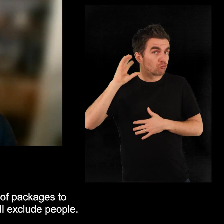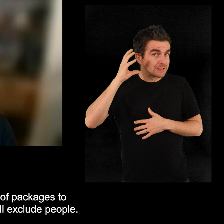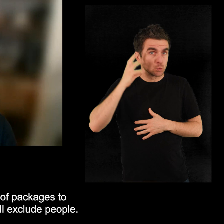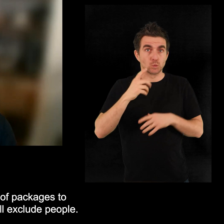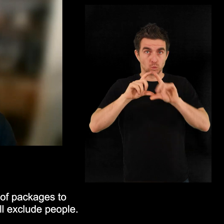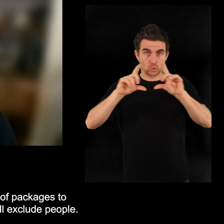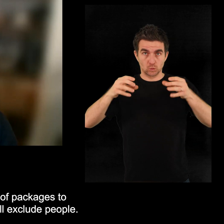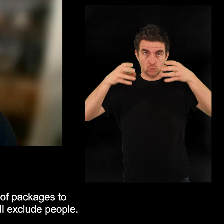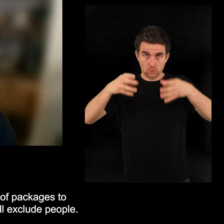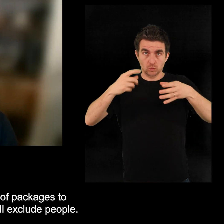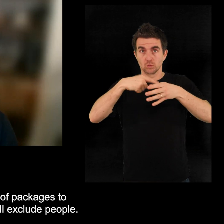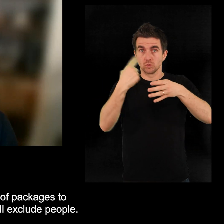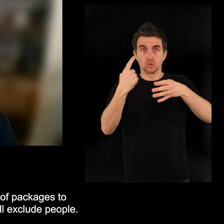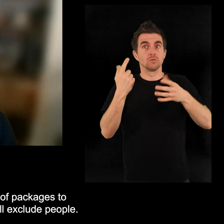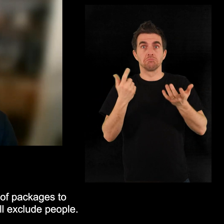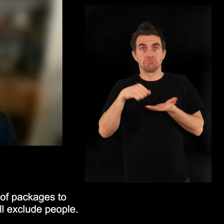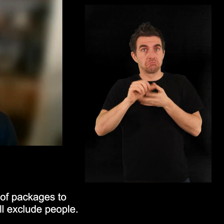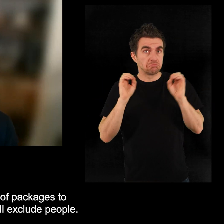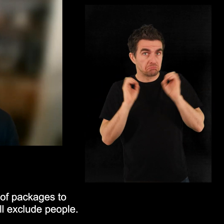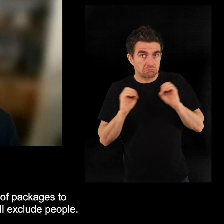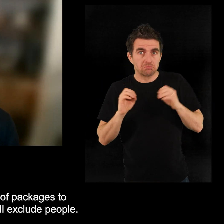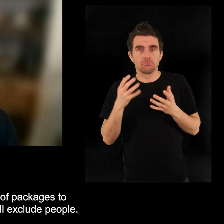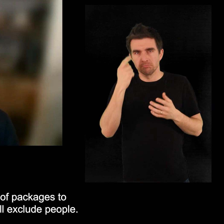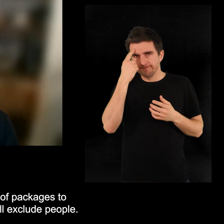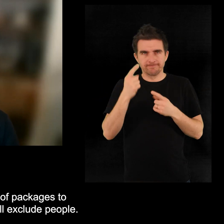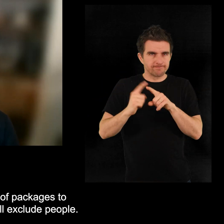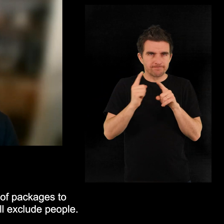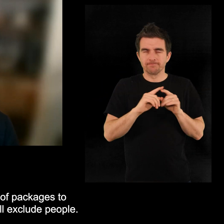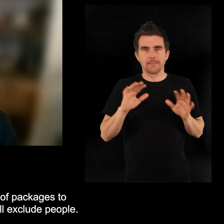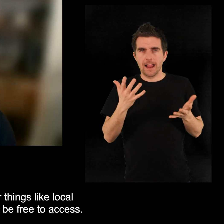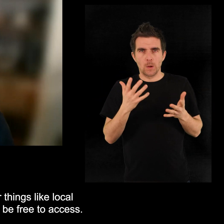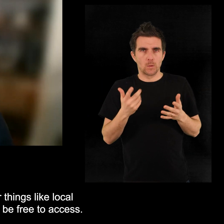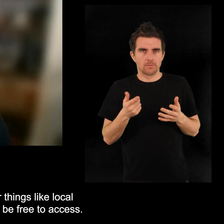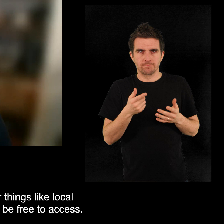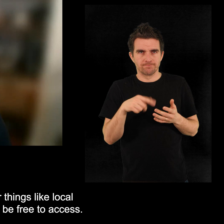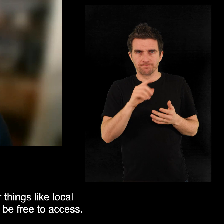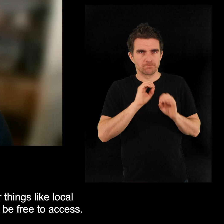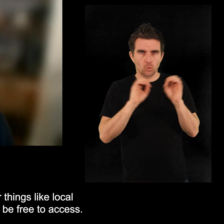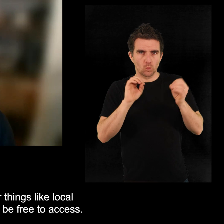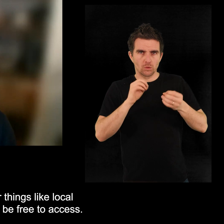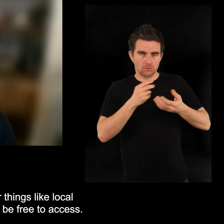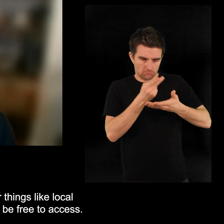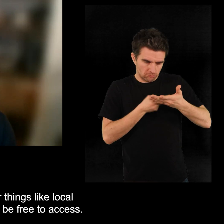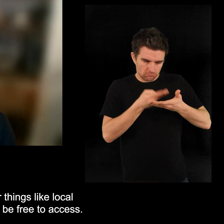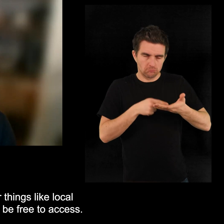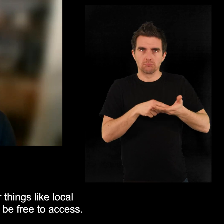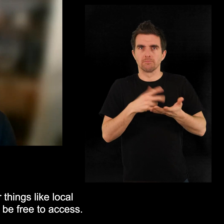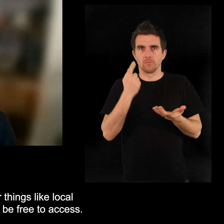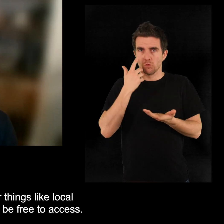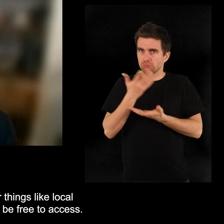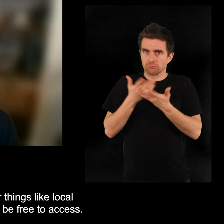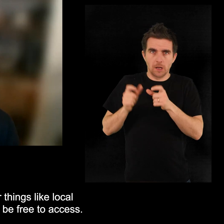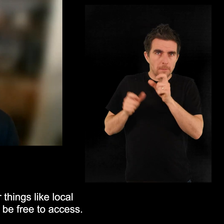to actually be on the internet all exclude people. And so we need to use other things like